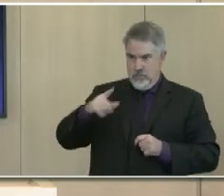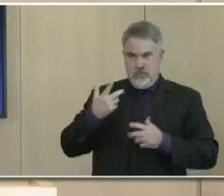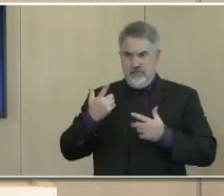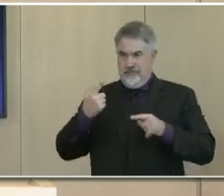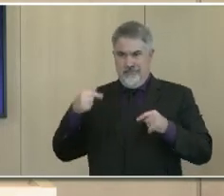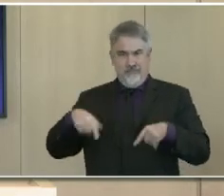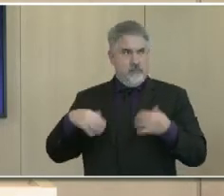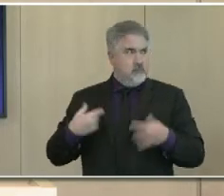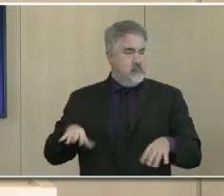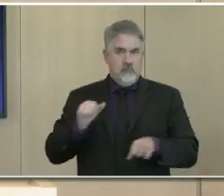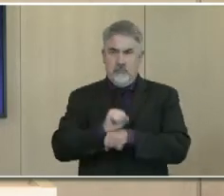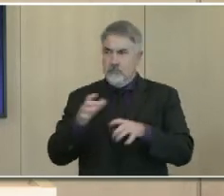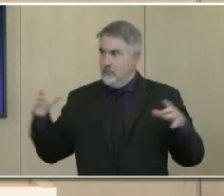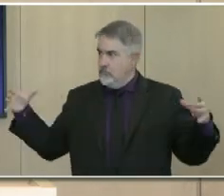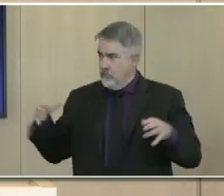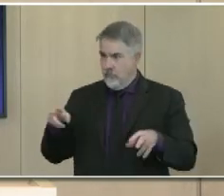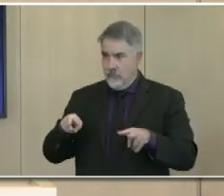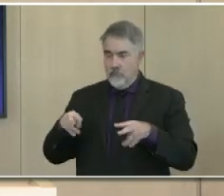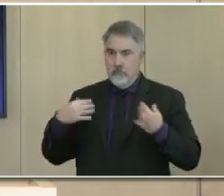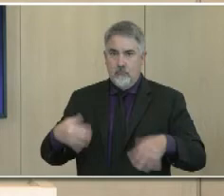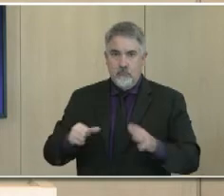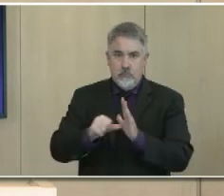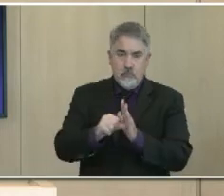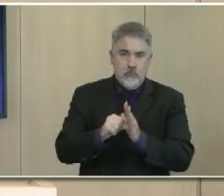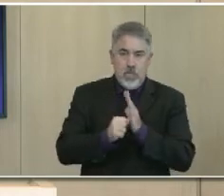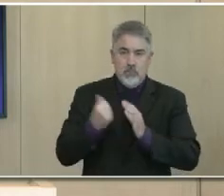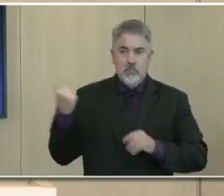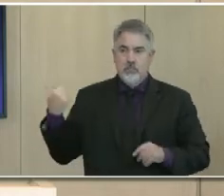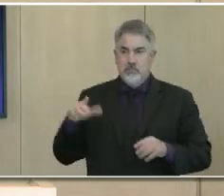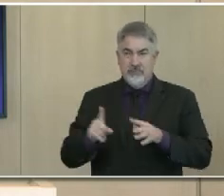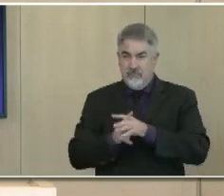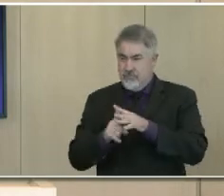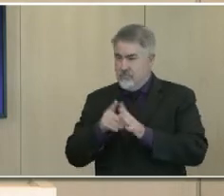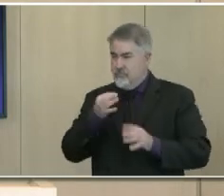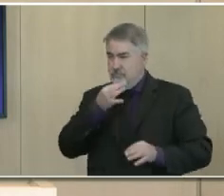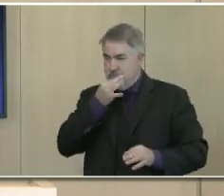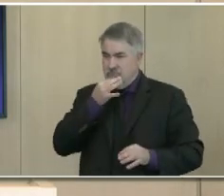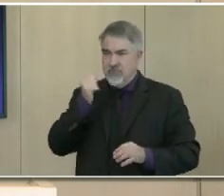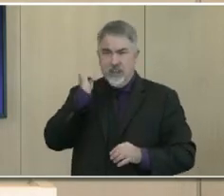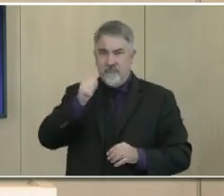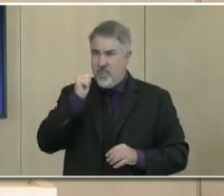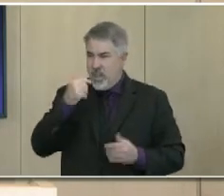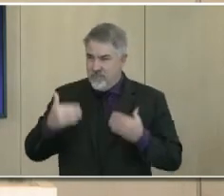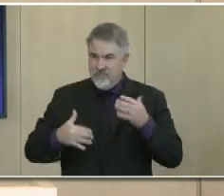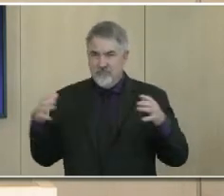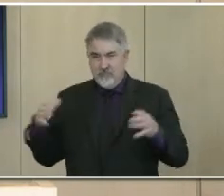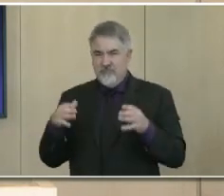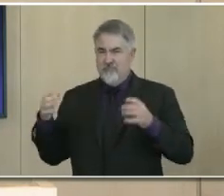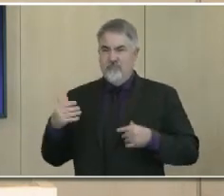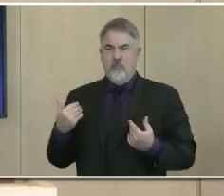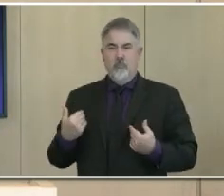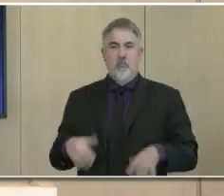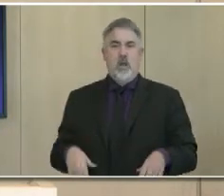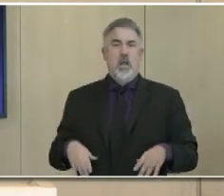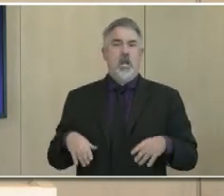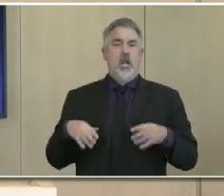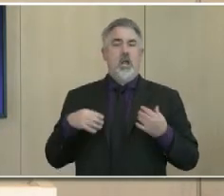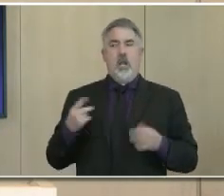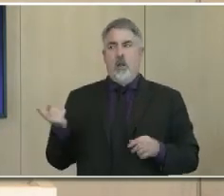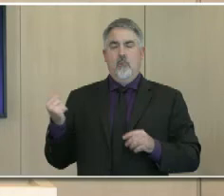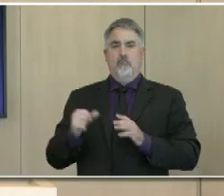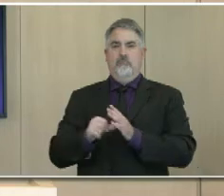individuals who show up at our Emergency Operations Center every day, fully committed to the task of protecting the